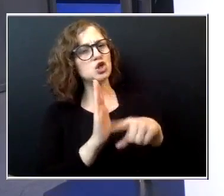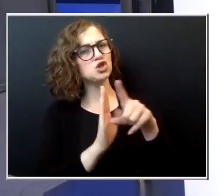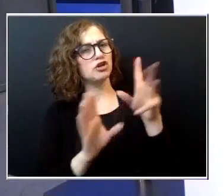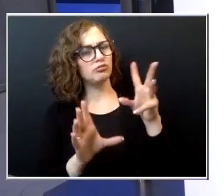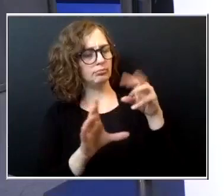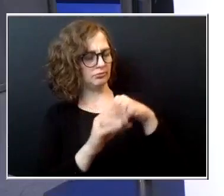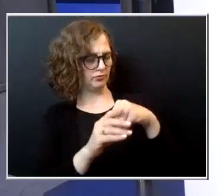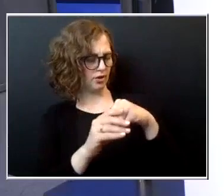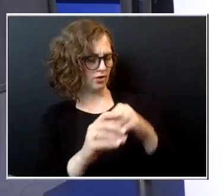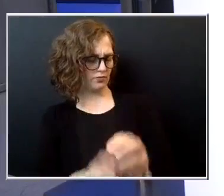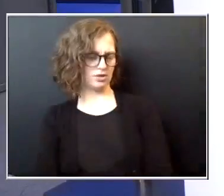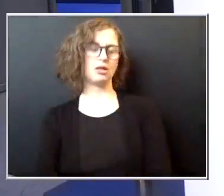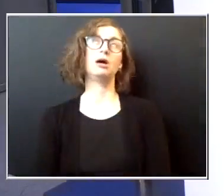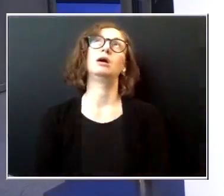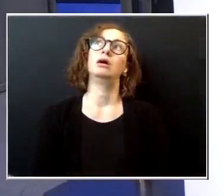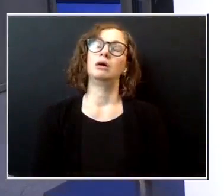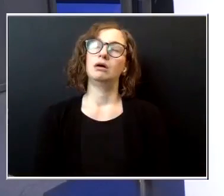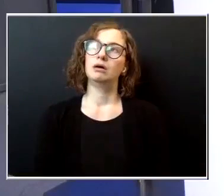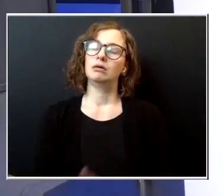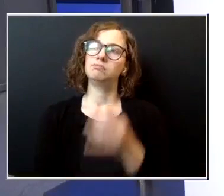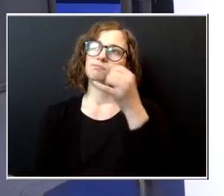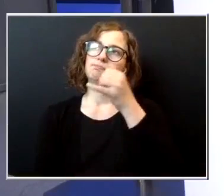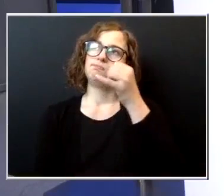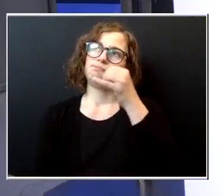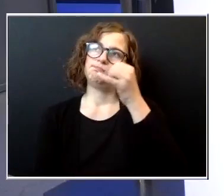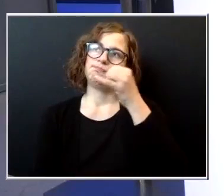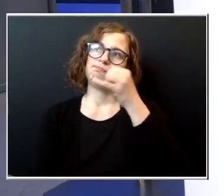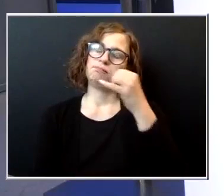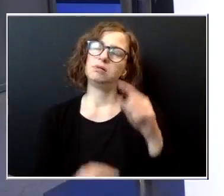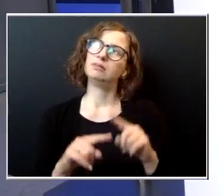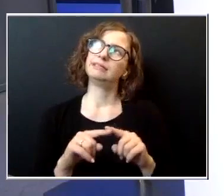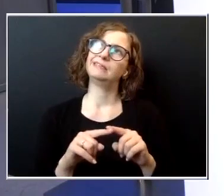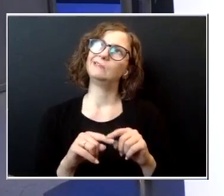just depends.